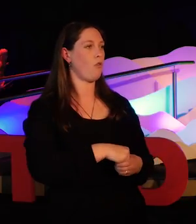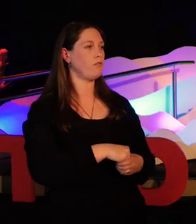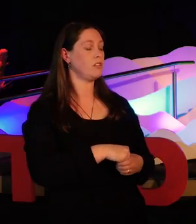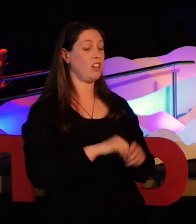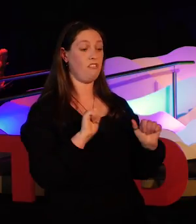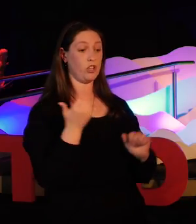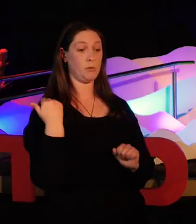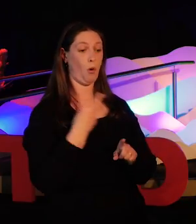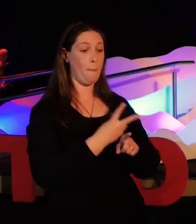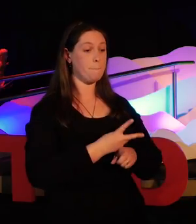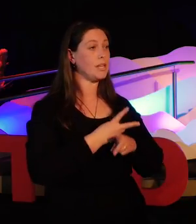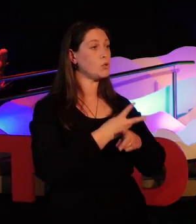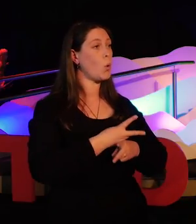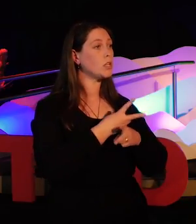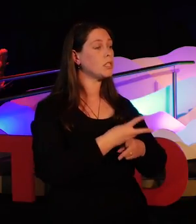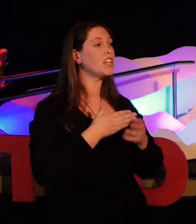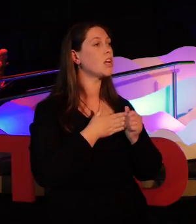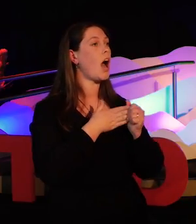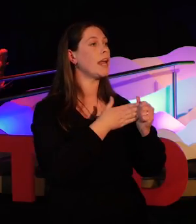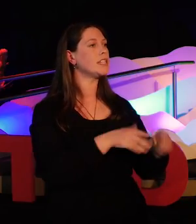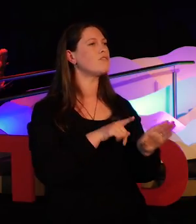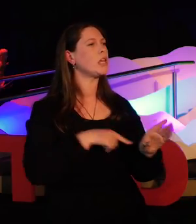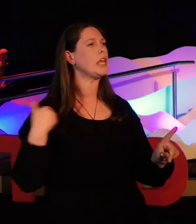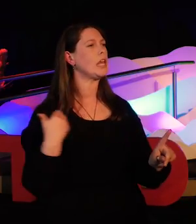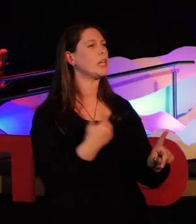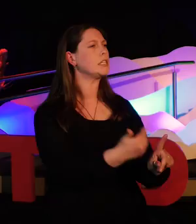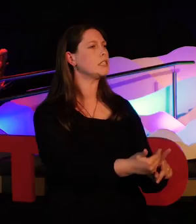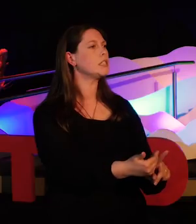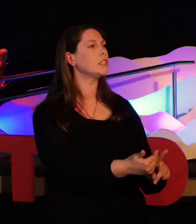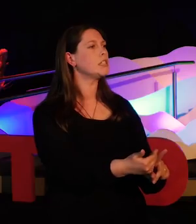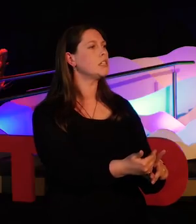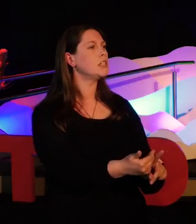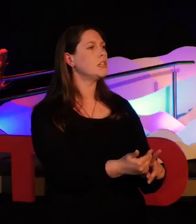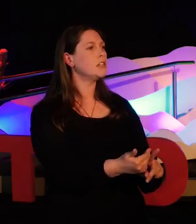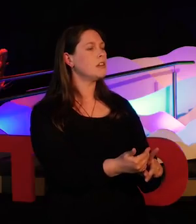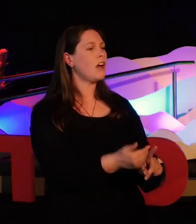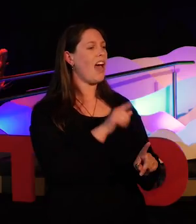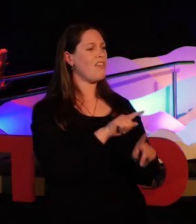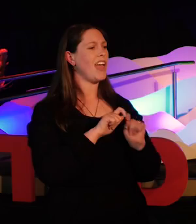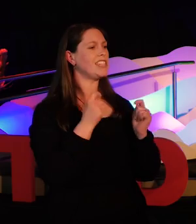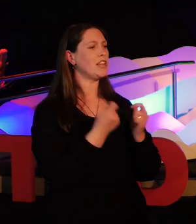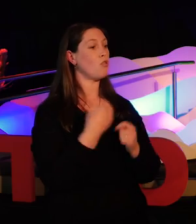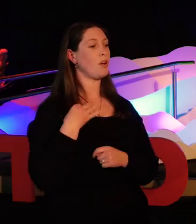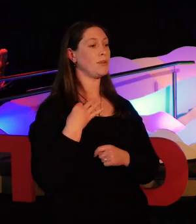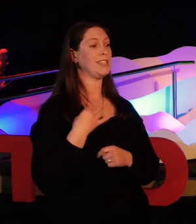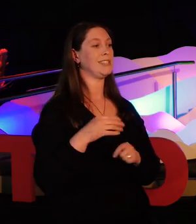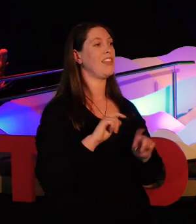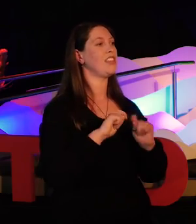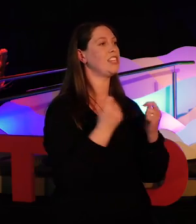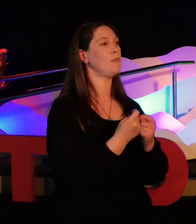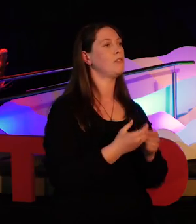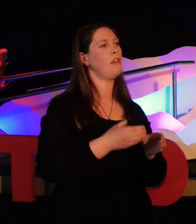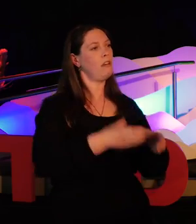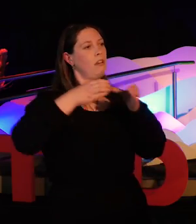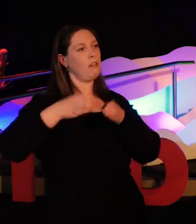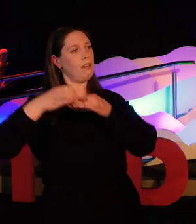They've been mentored, guided for years, and they actually represent every team that's come before them.